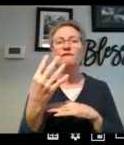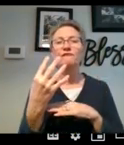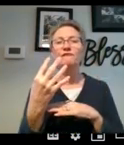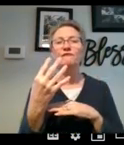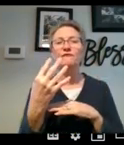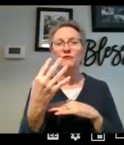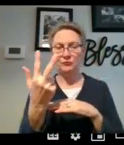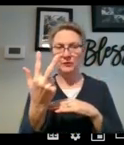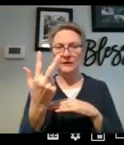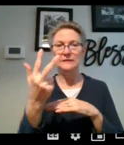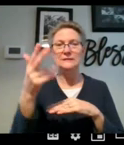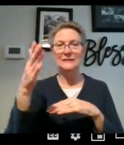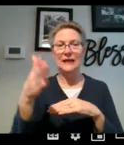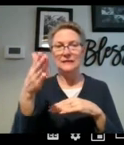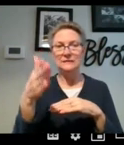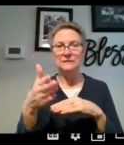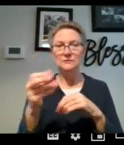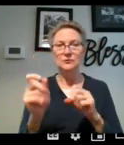more than 3.